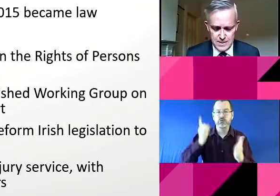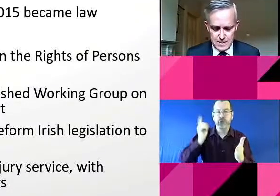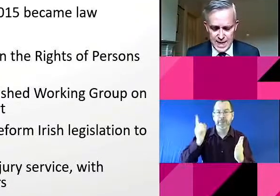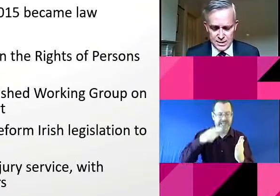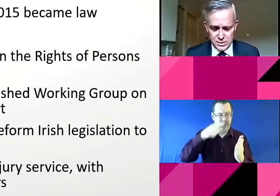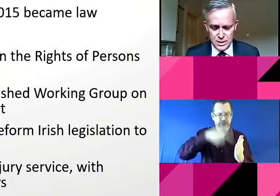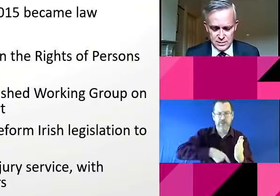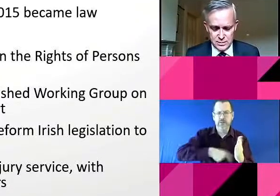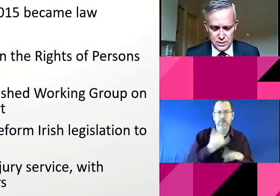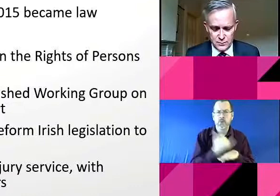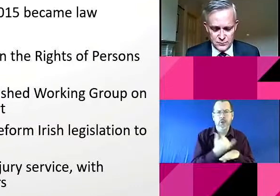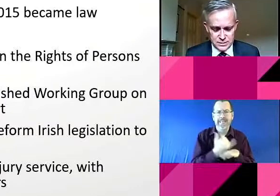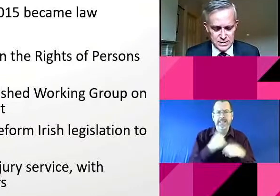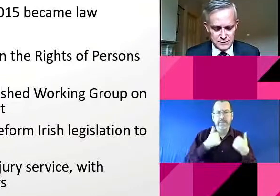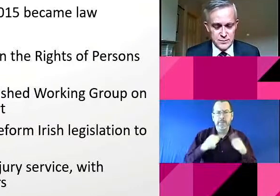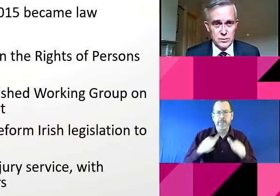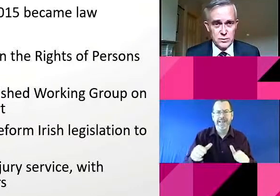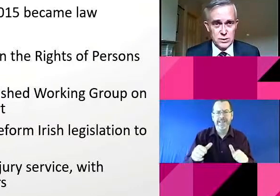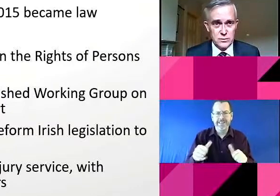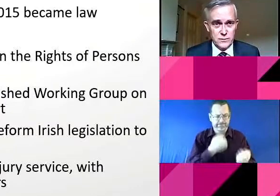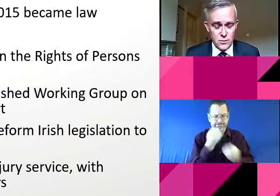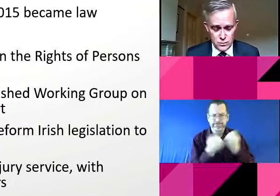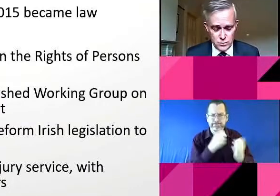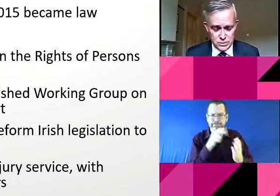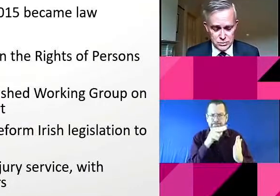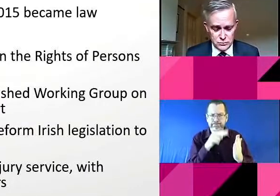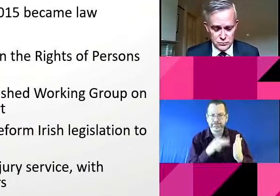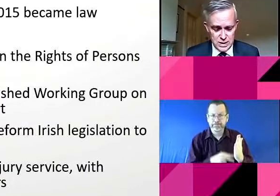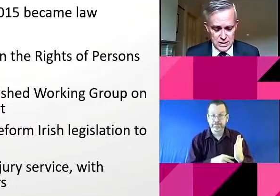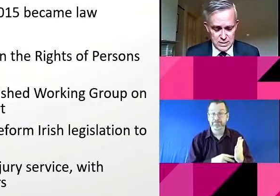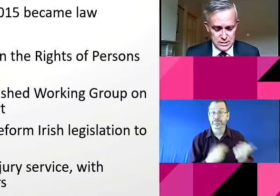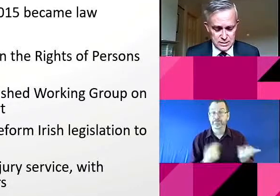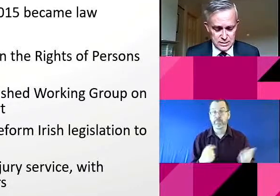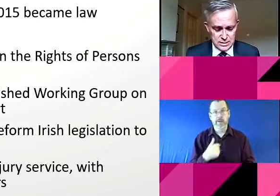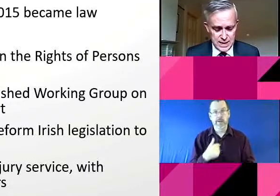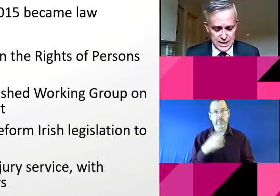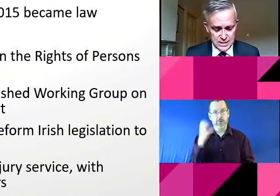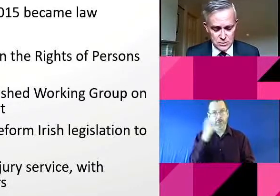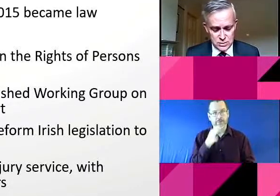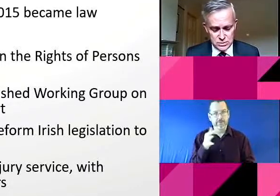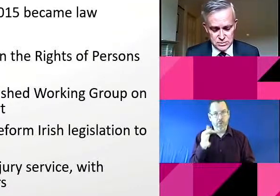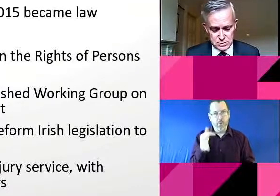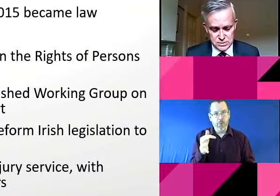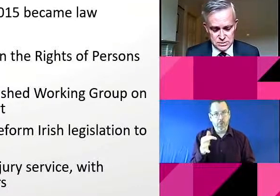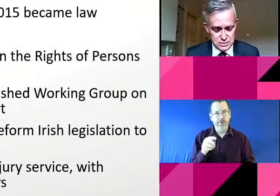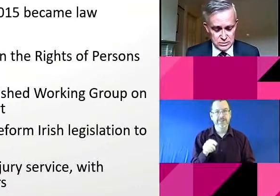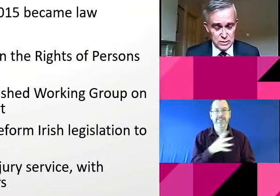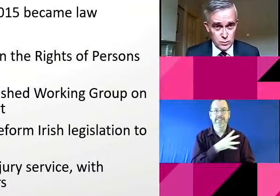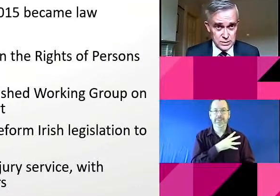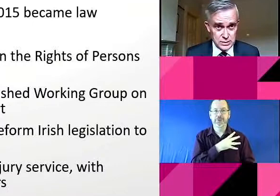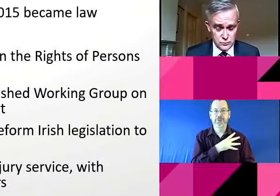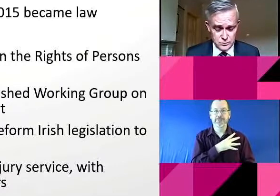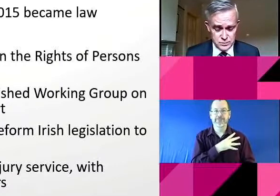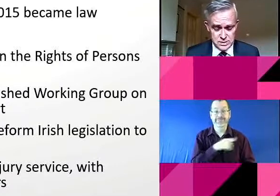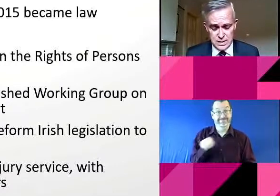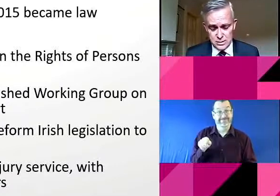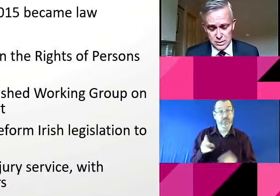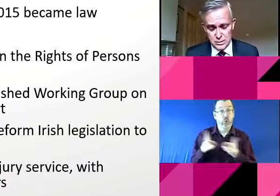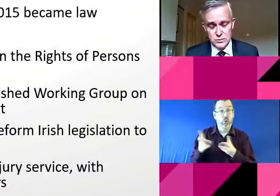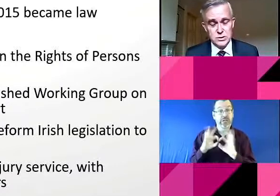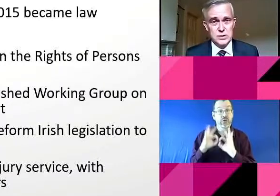implemented. And I obviously very much look forward to the Commission's, that working